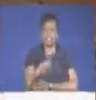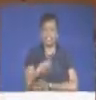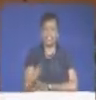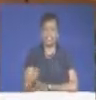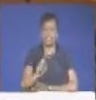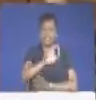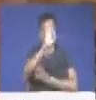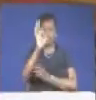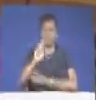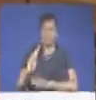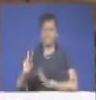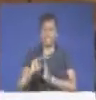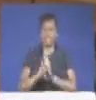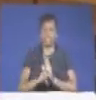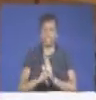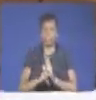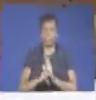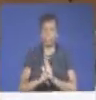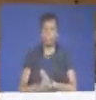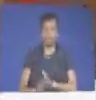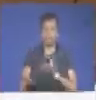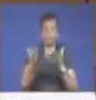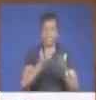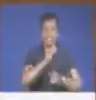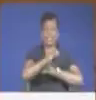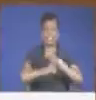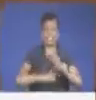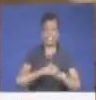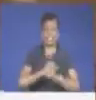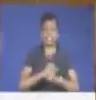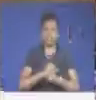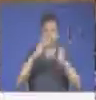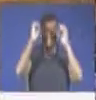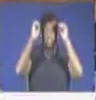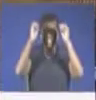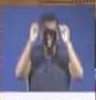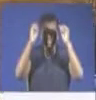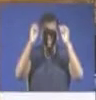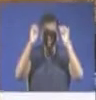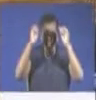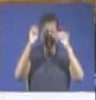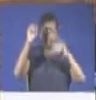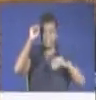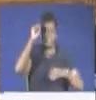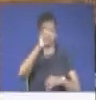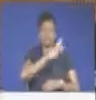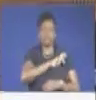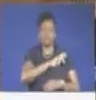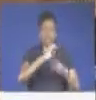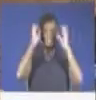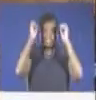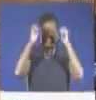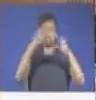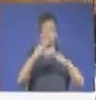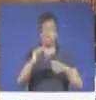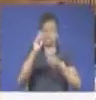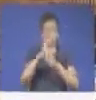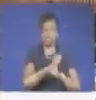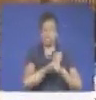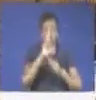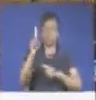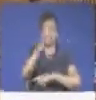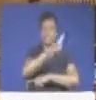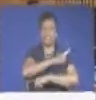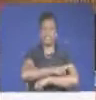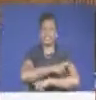Federation has brought in international instructor Richard McAfee to help teach the sport with a one-day tournament here at the gym.